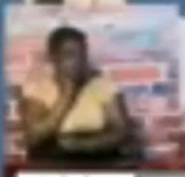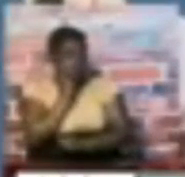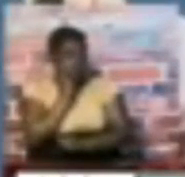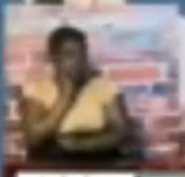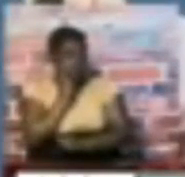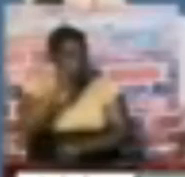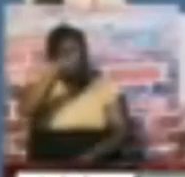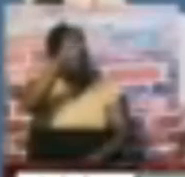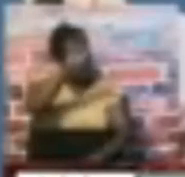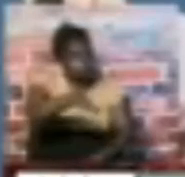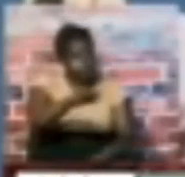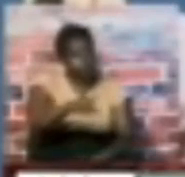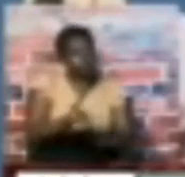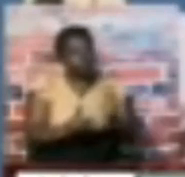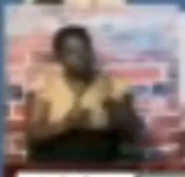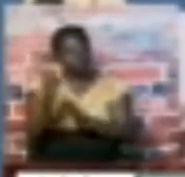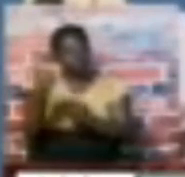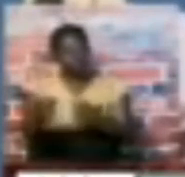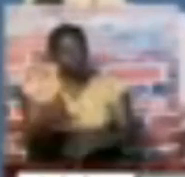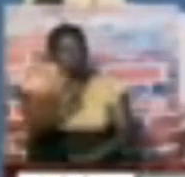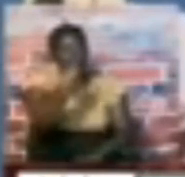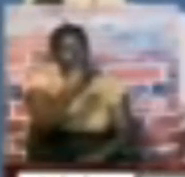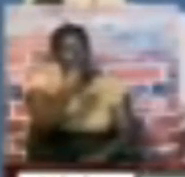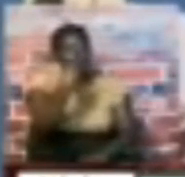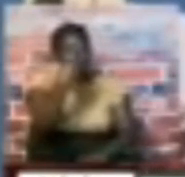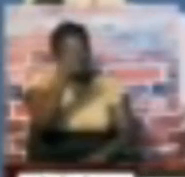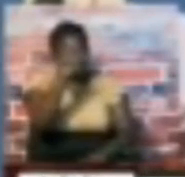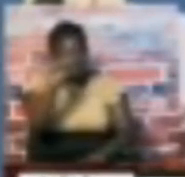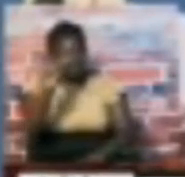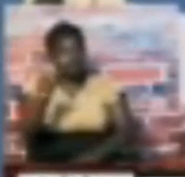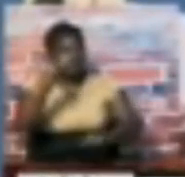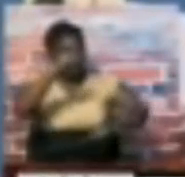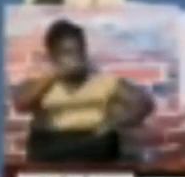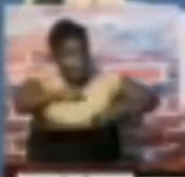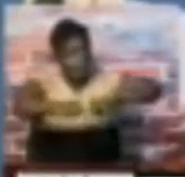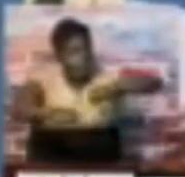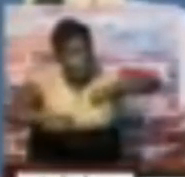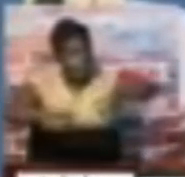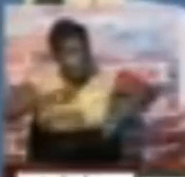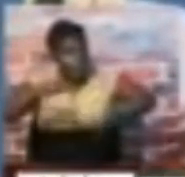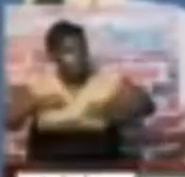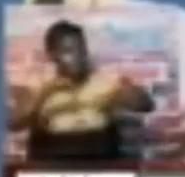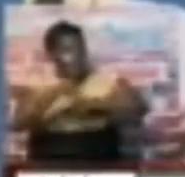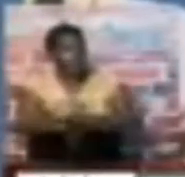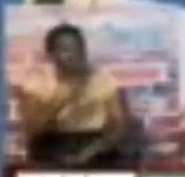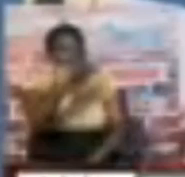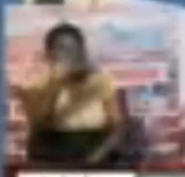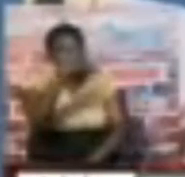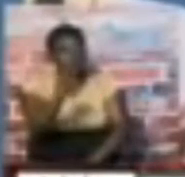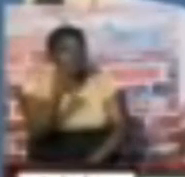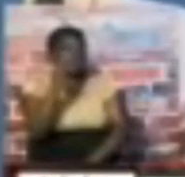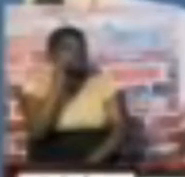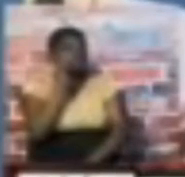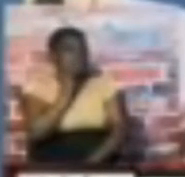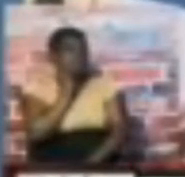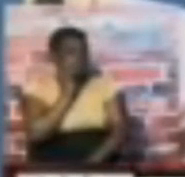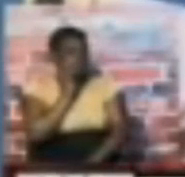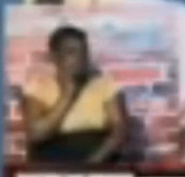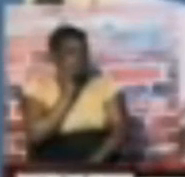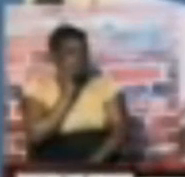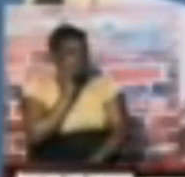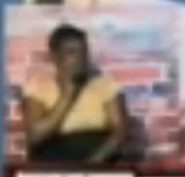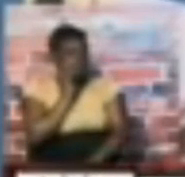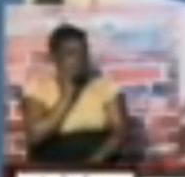Tax Corporation and Development Agency, 100 bicycles worth 50 million shillings.